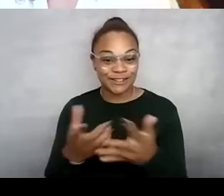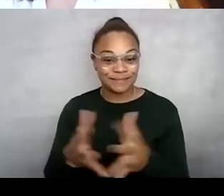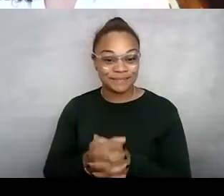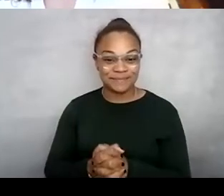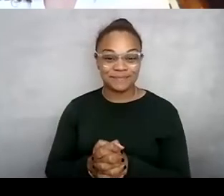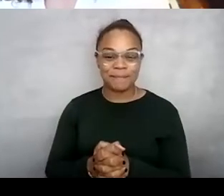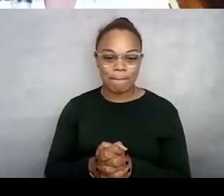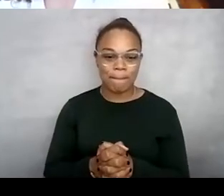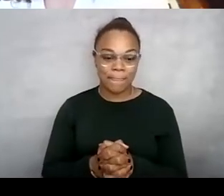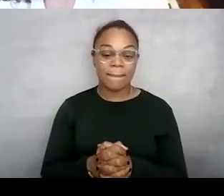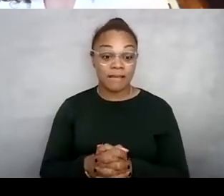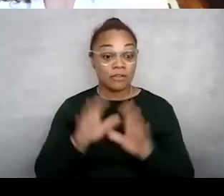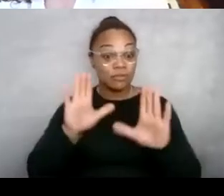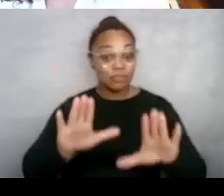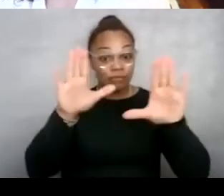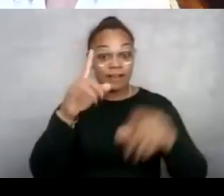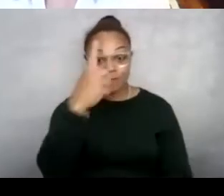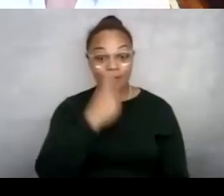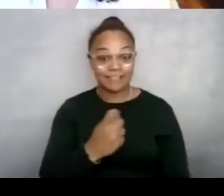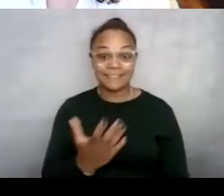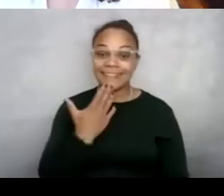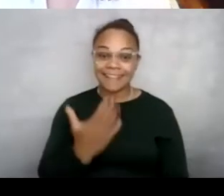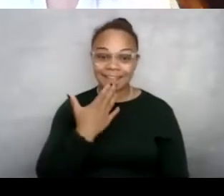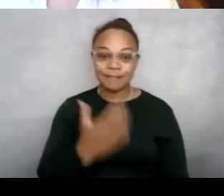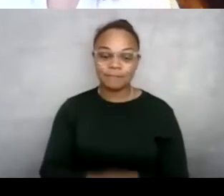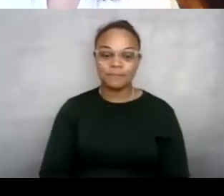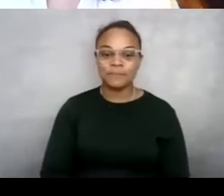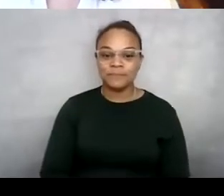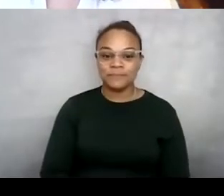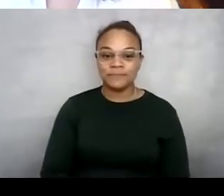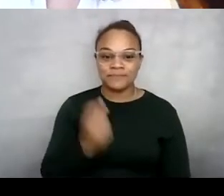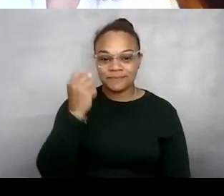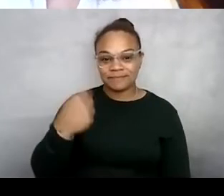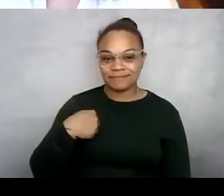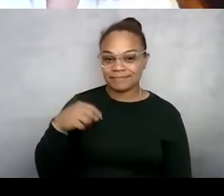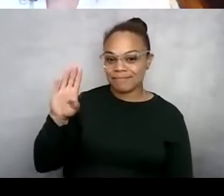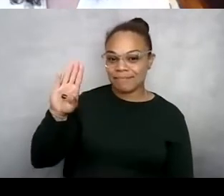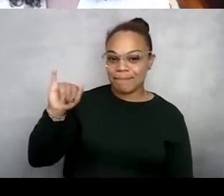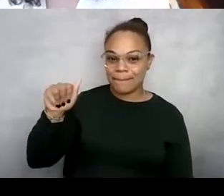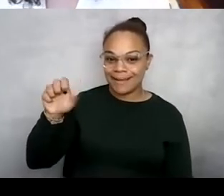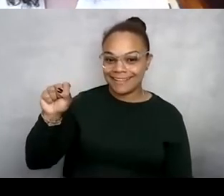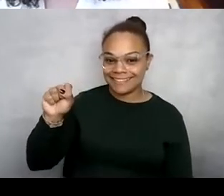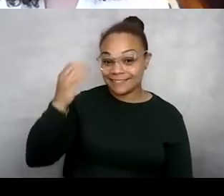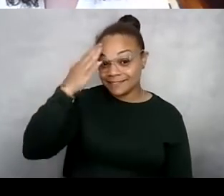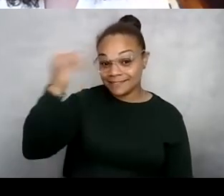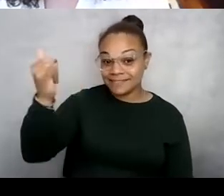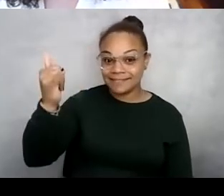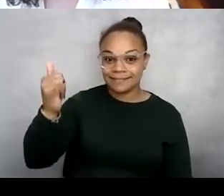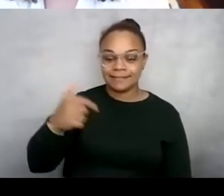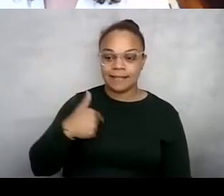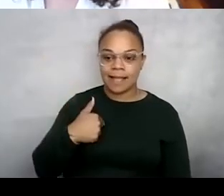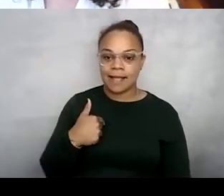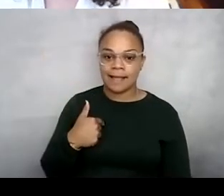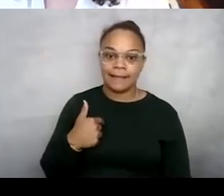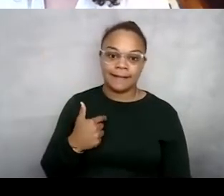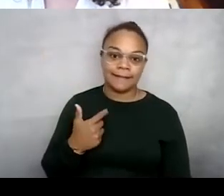Yeah, it's a great question. Thank you. So I'm biased because I got to